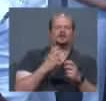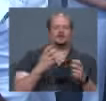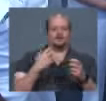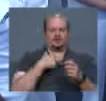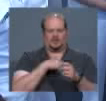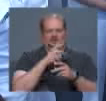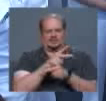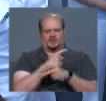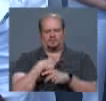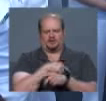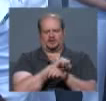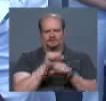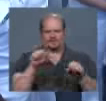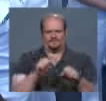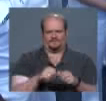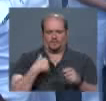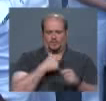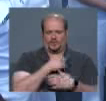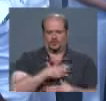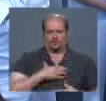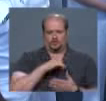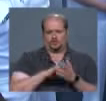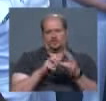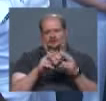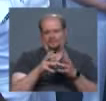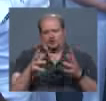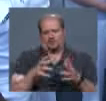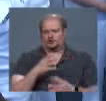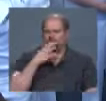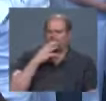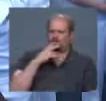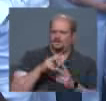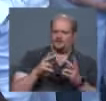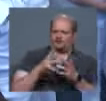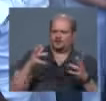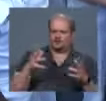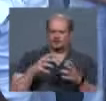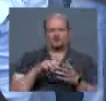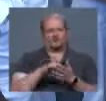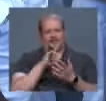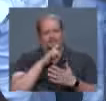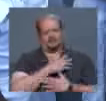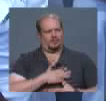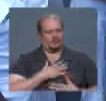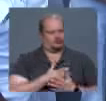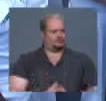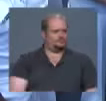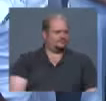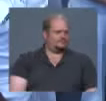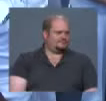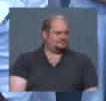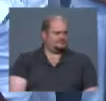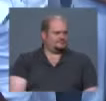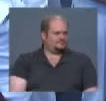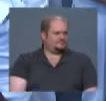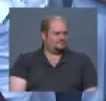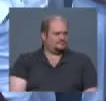defending us and keeping us safe. We appreciate it so very much. Thank you very much, sir. It's been a pleasure. You guys want to get a picture with